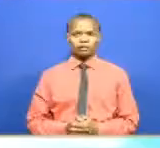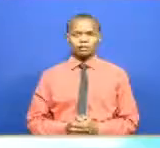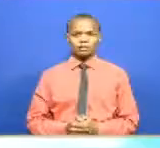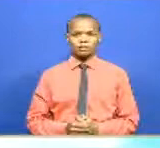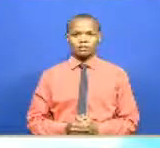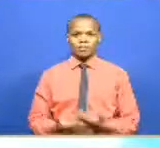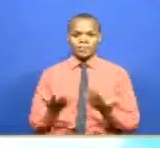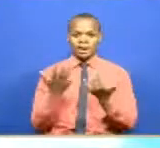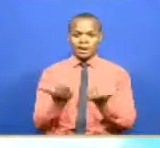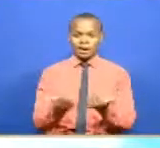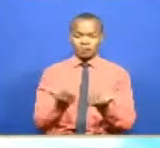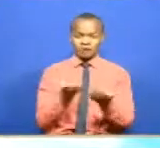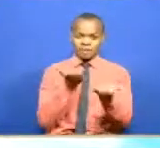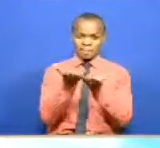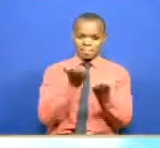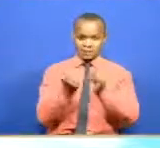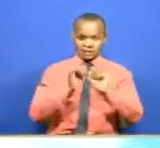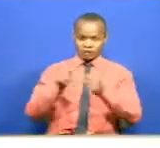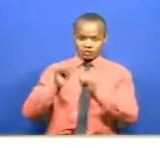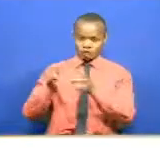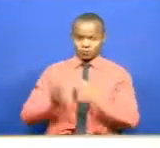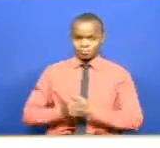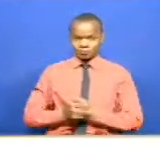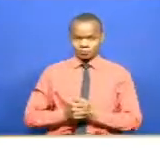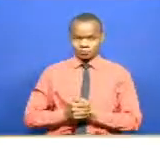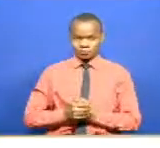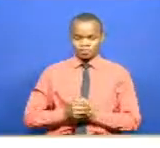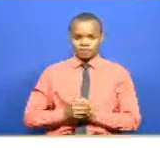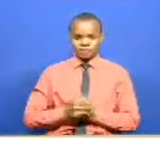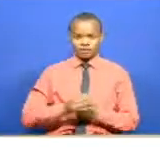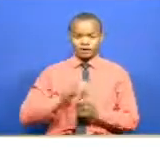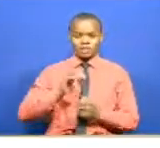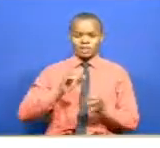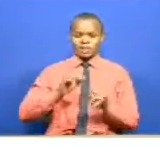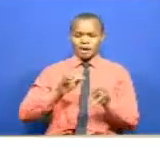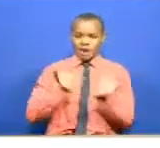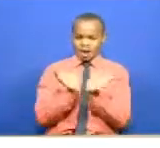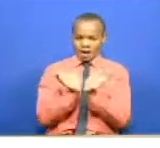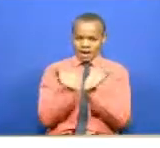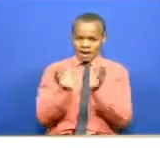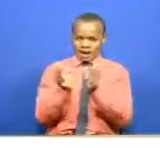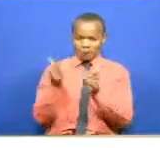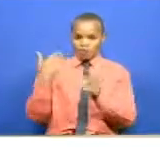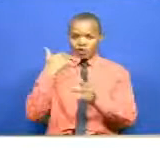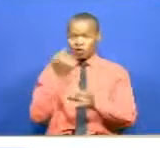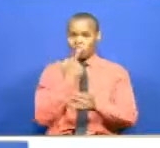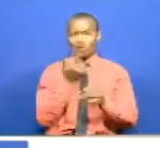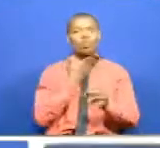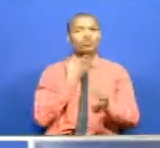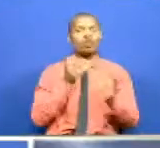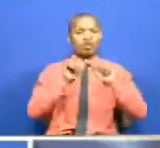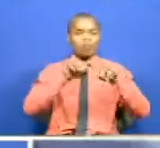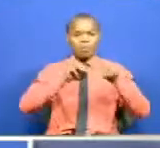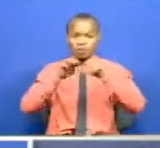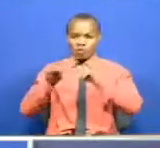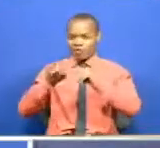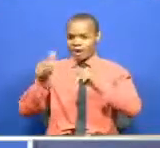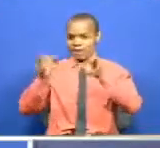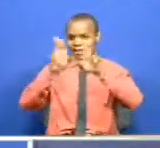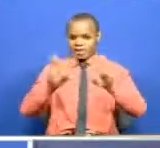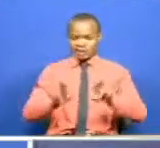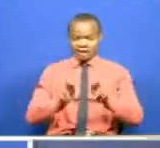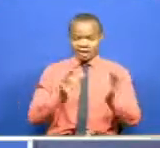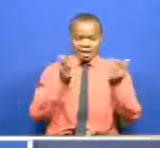Katika safu ya biashara, kampuni za mawasiliano ya simu zinazotaka kuondoka katika soko la humu nchini zitahitajika